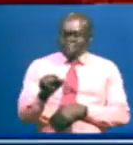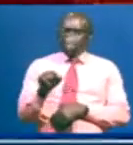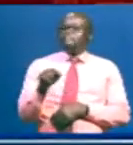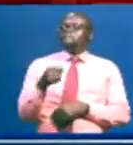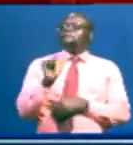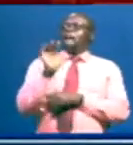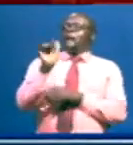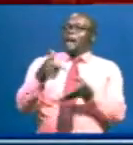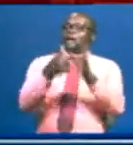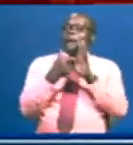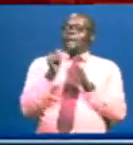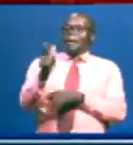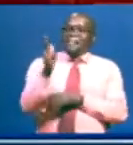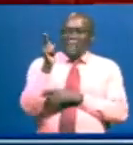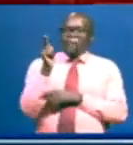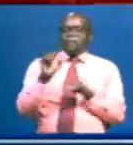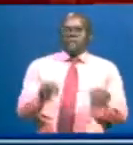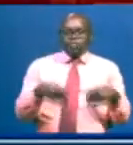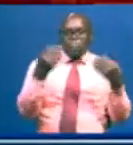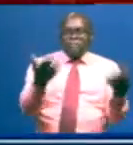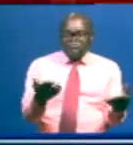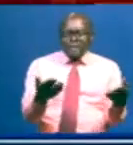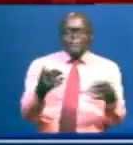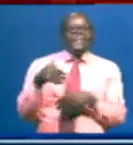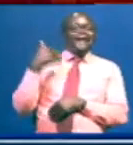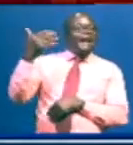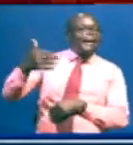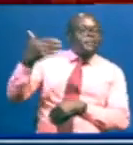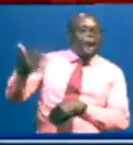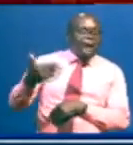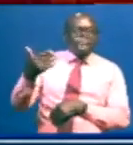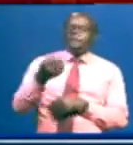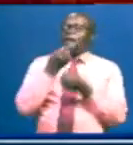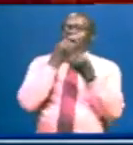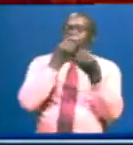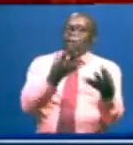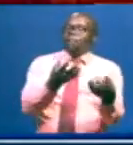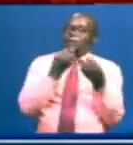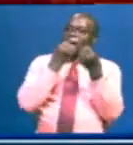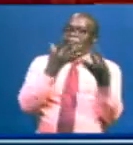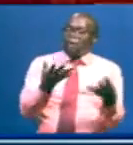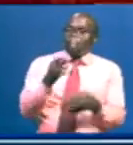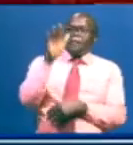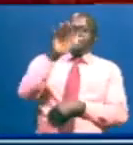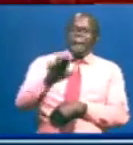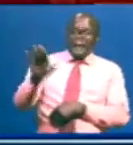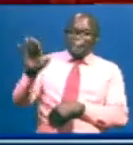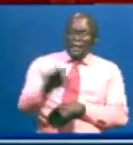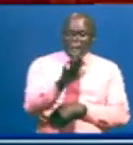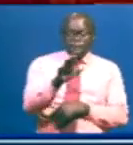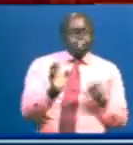by the law to provide regular updates to parliament of